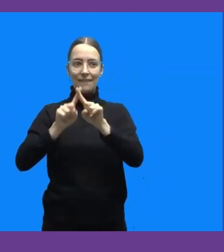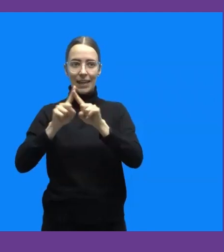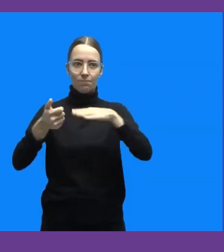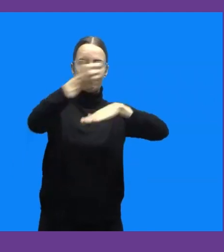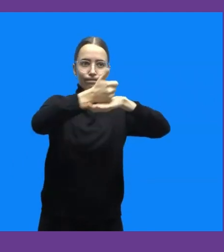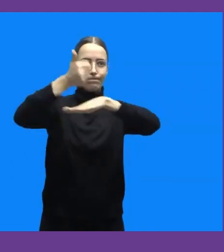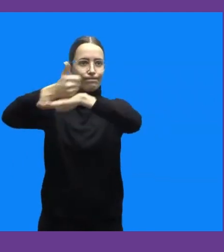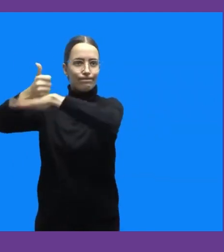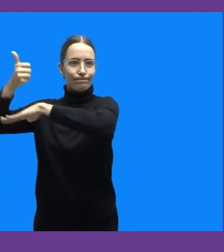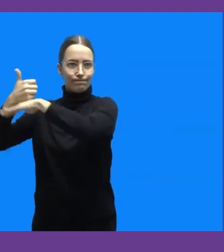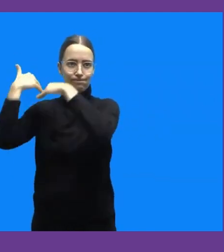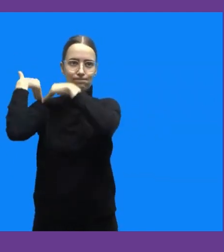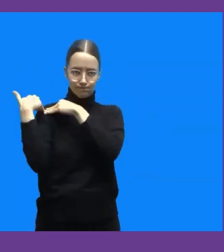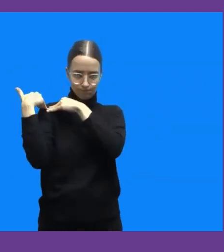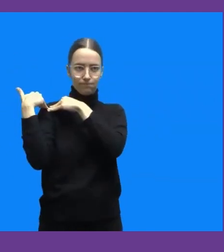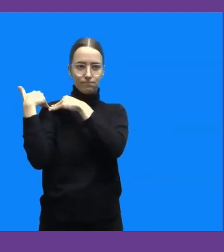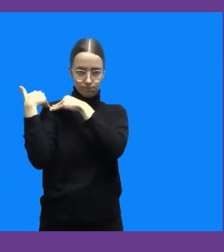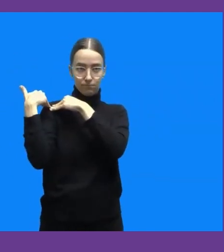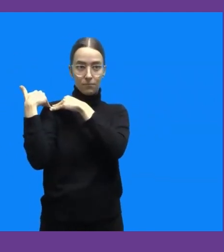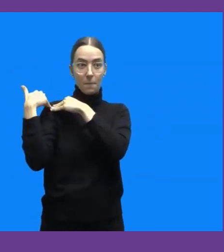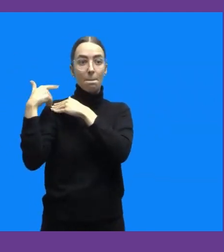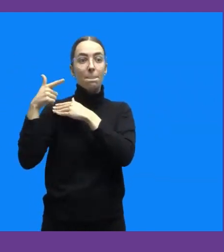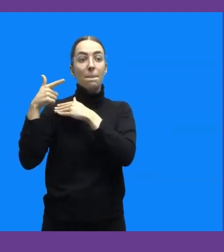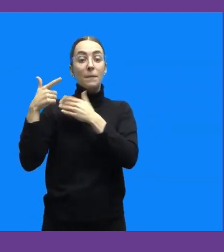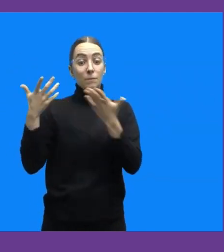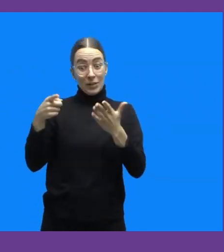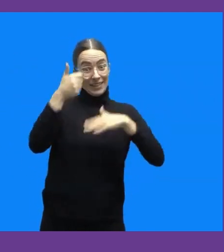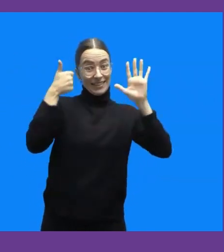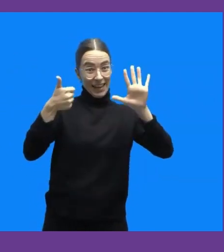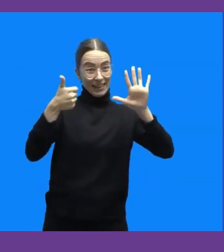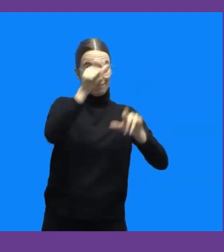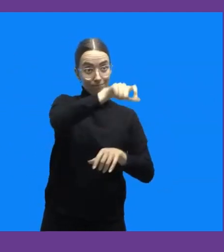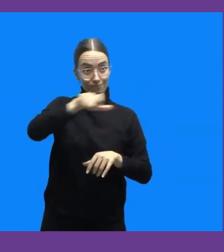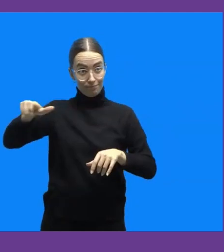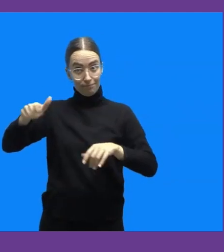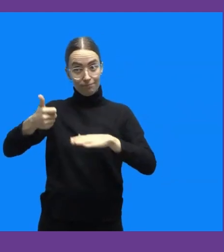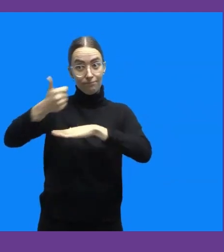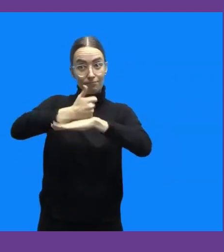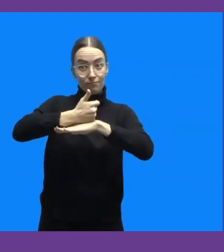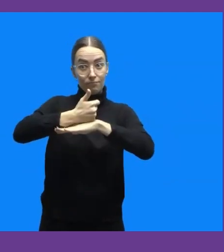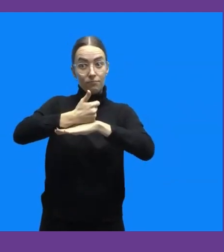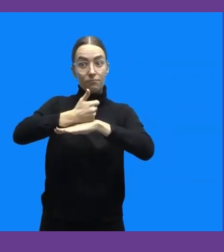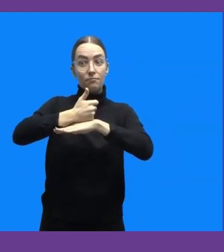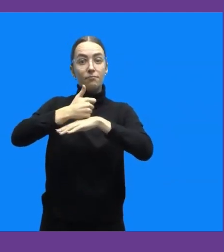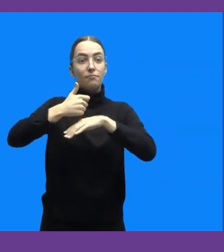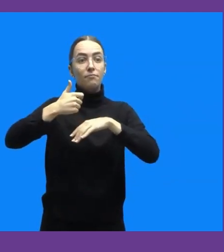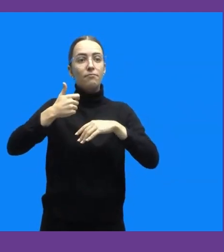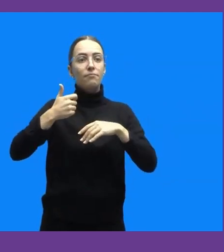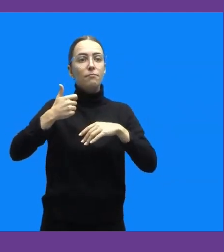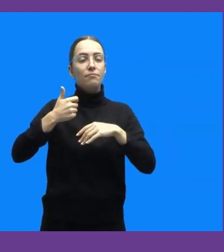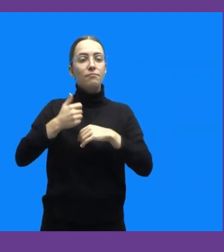of accessibility to IT products, services, etc. The Aviation Authority is the other one, which